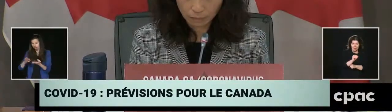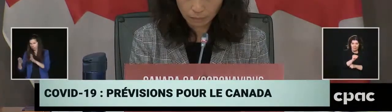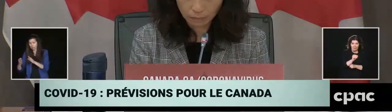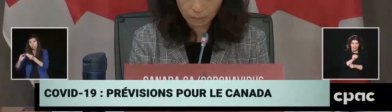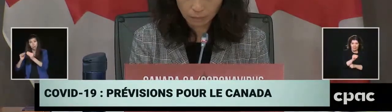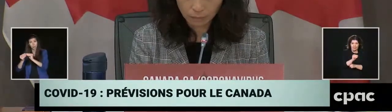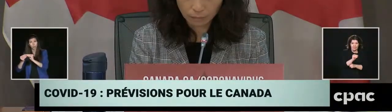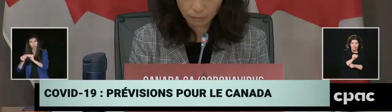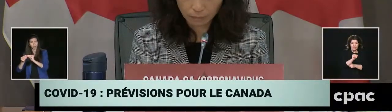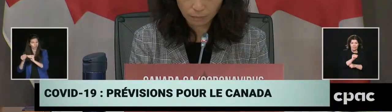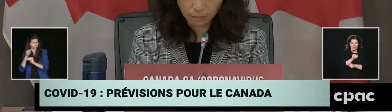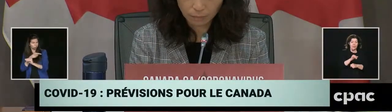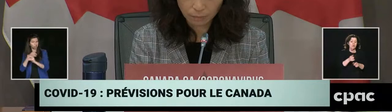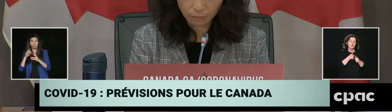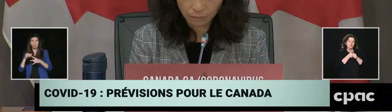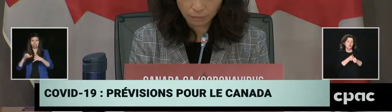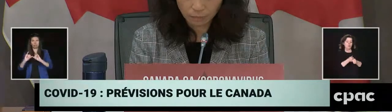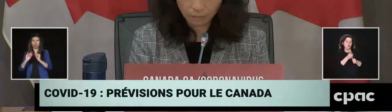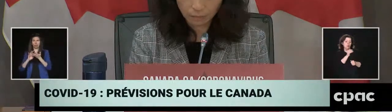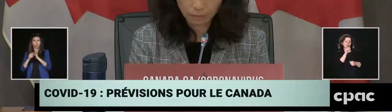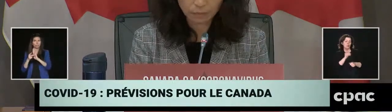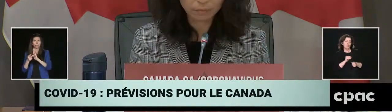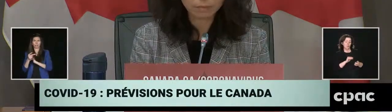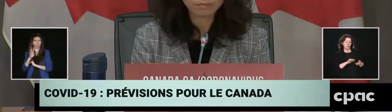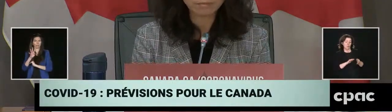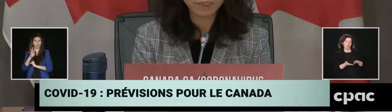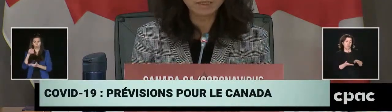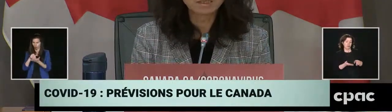calculation. Is that kind of the absolute best scenario?